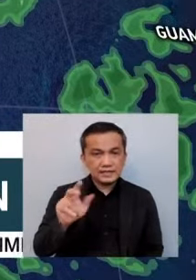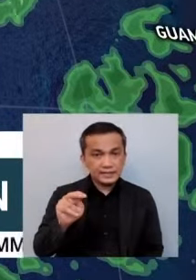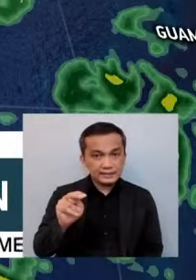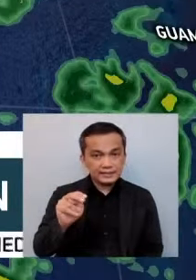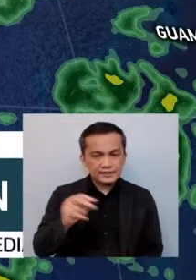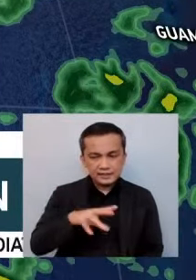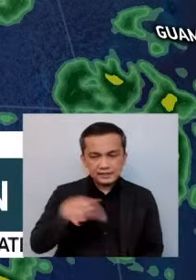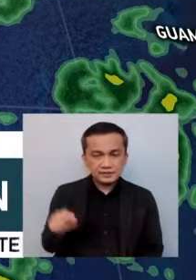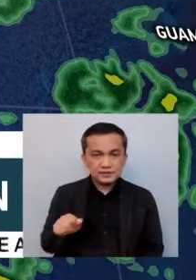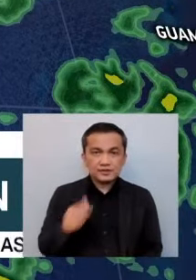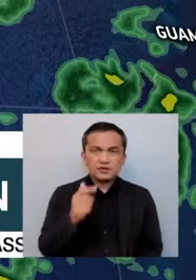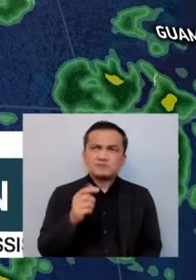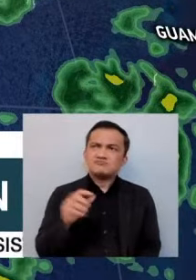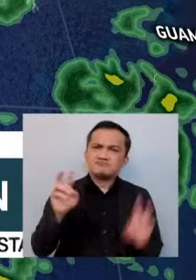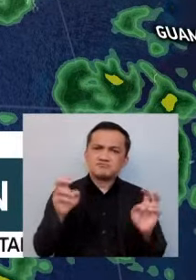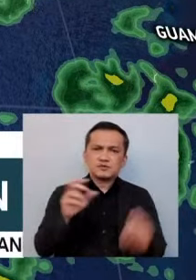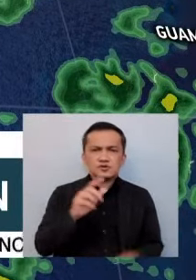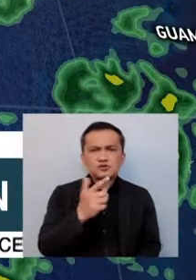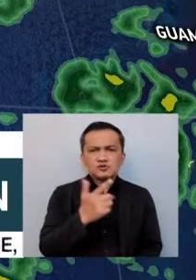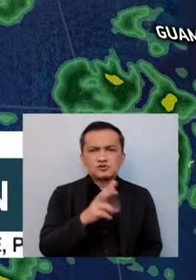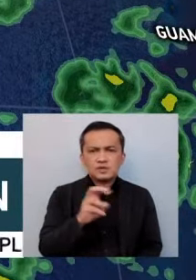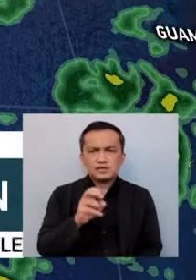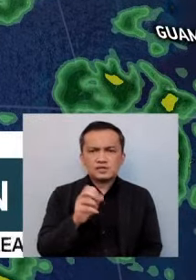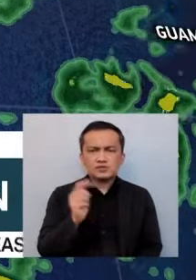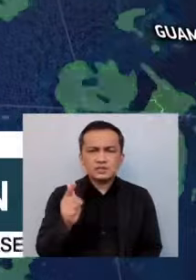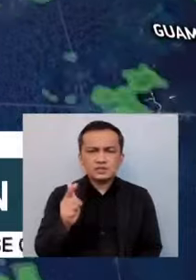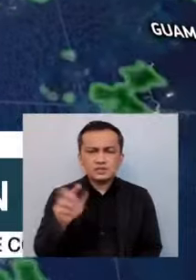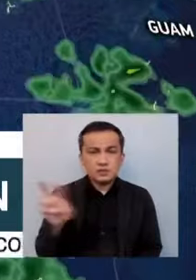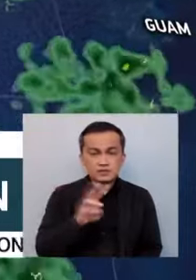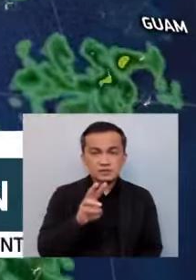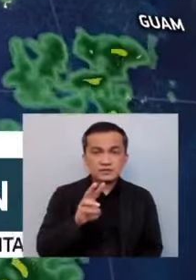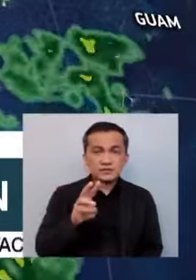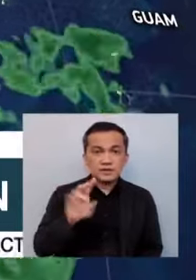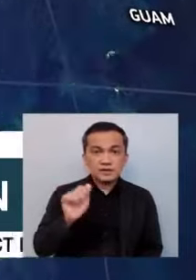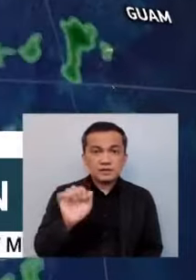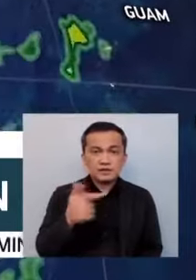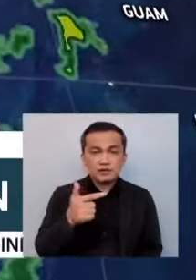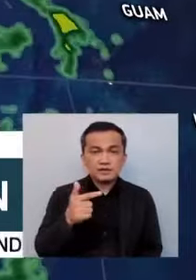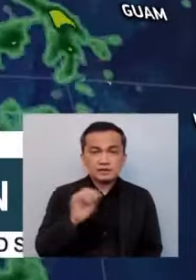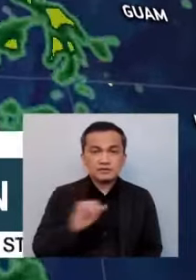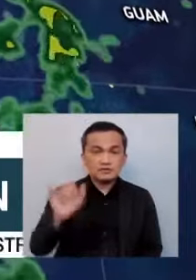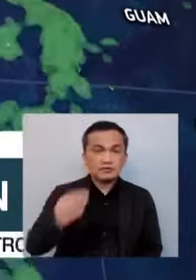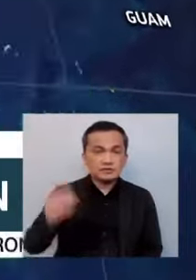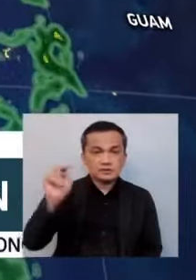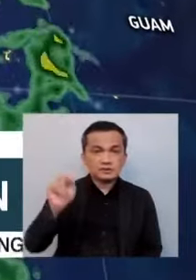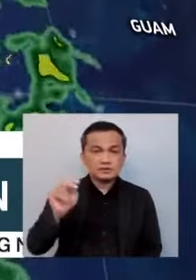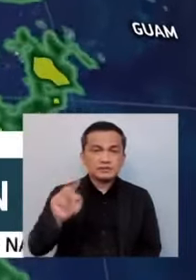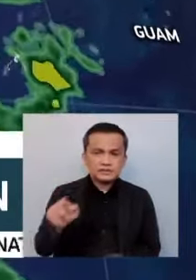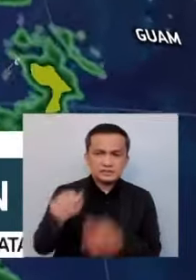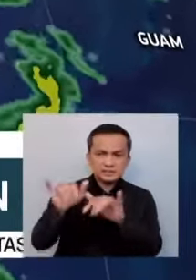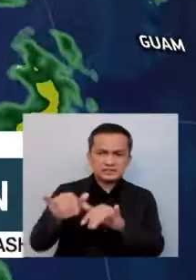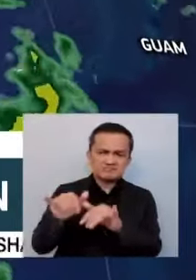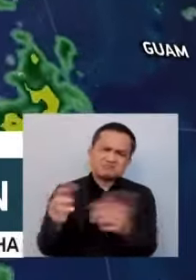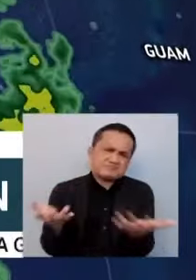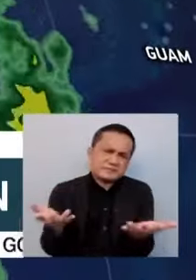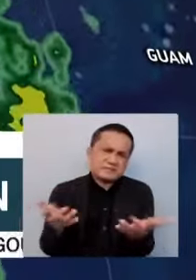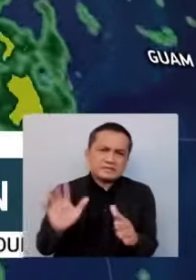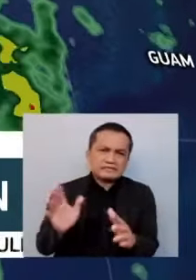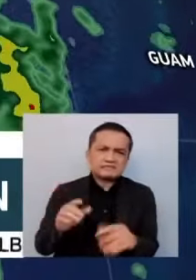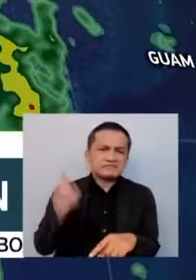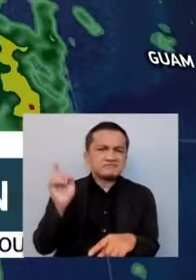220 kilometers west of Lawag City, Ilocos Norte. This weather disturbance remains less likely to develop into